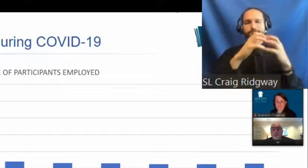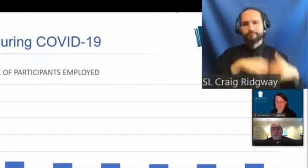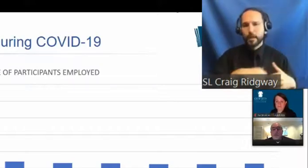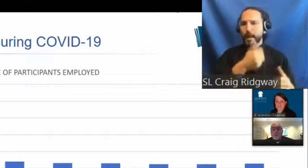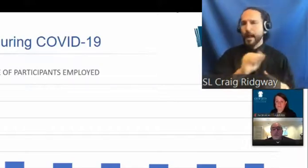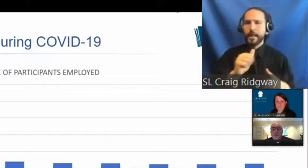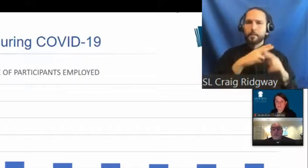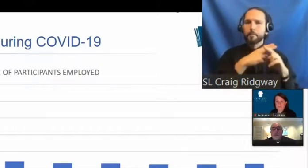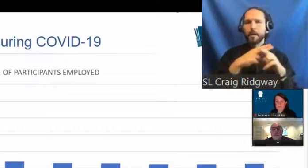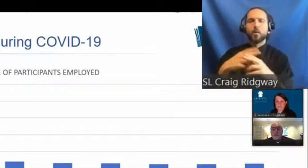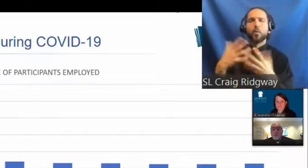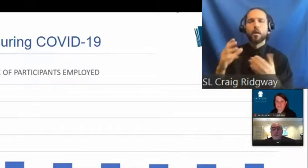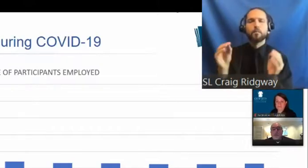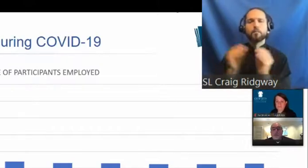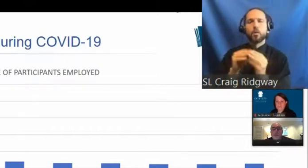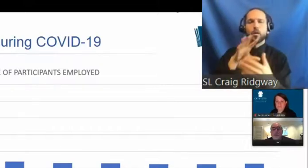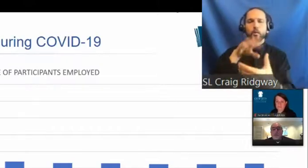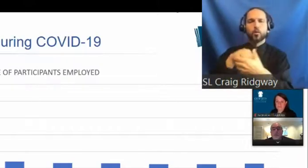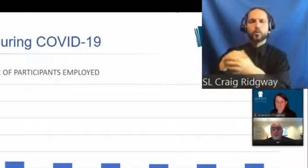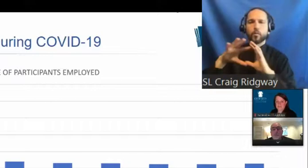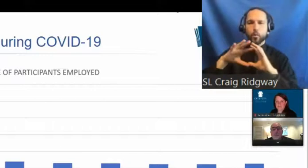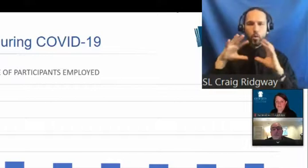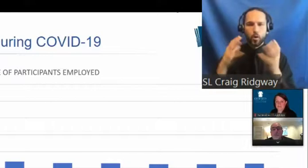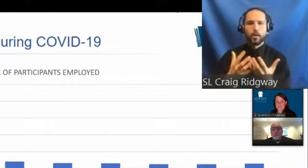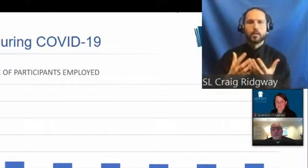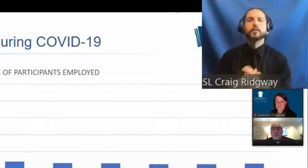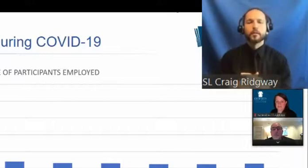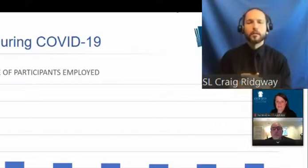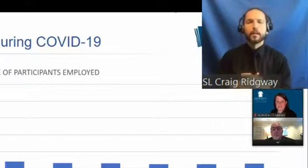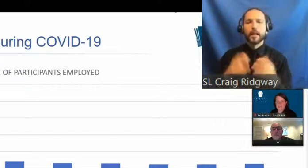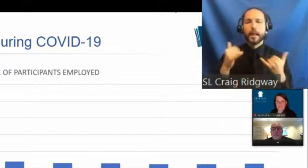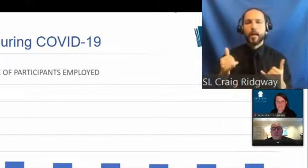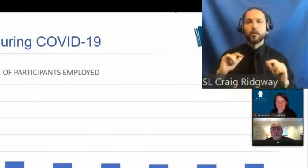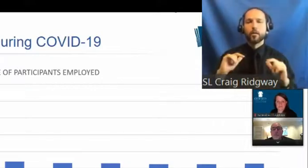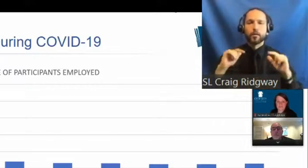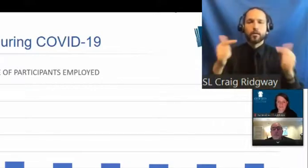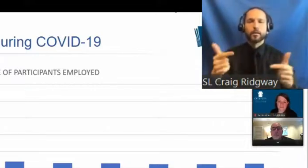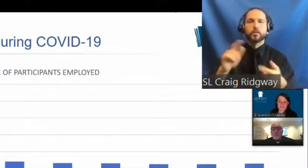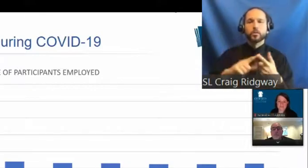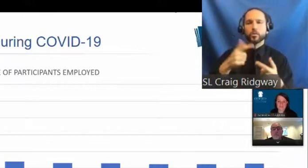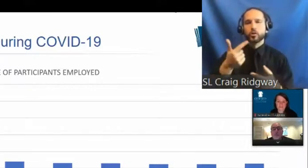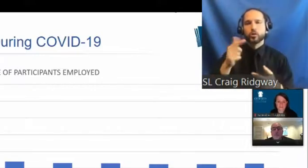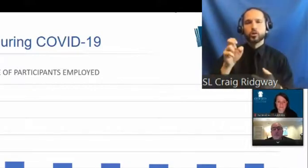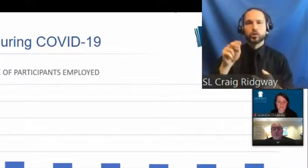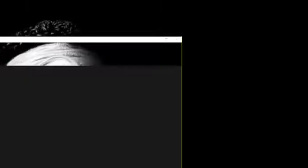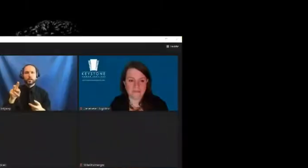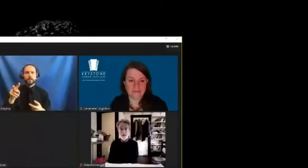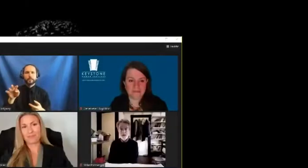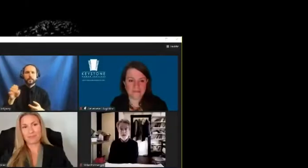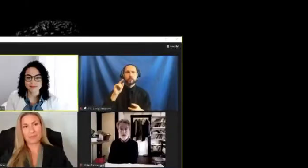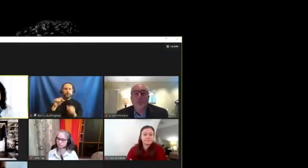a more inclusive world. And with that, I will now turn it back to Genevieve to continue the presentation.